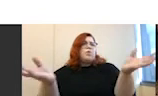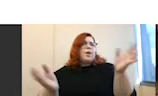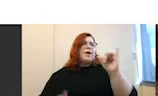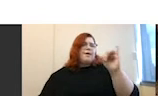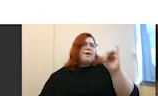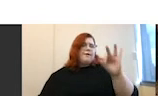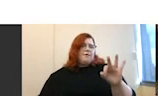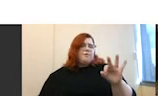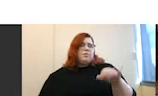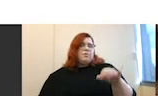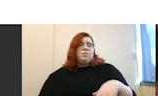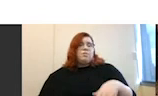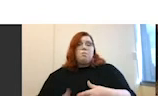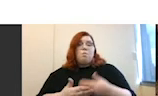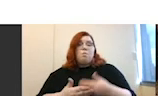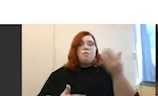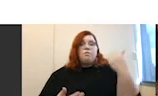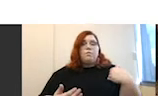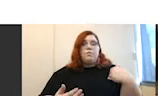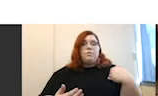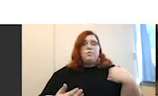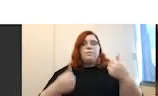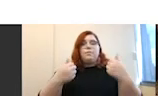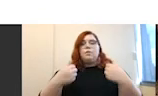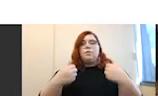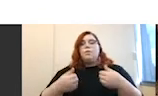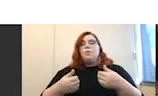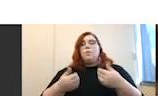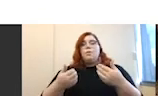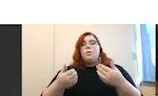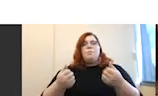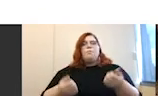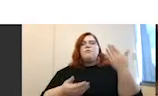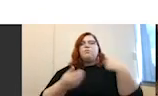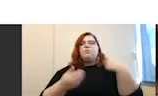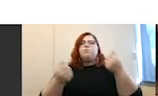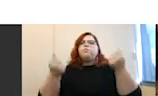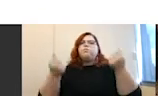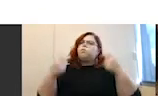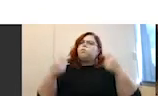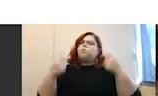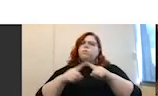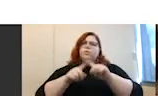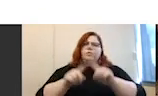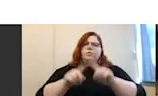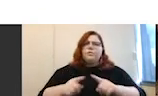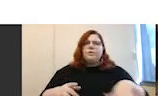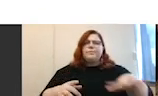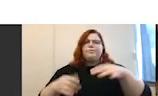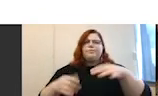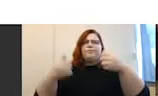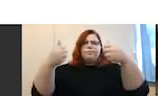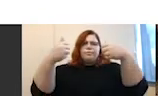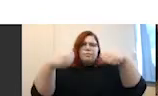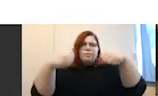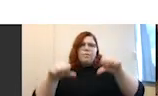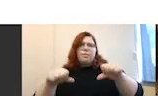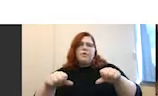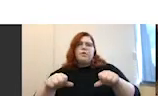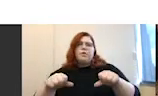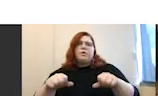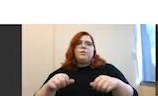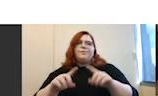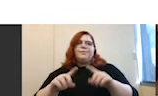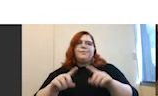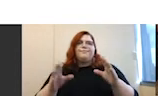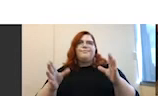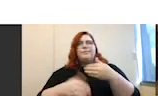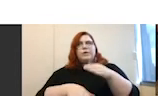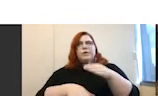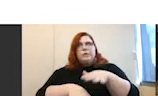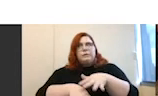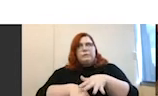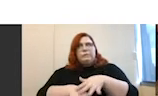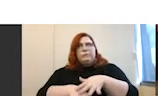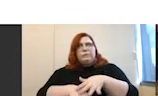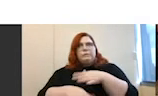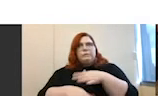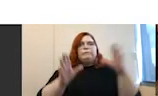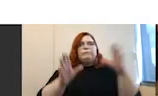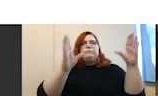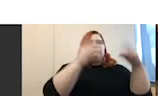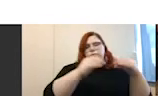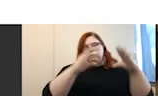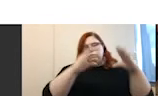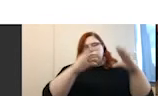could publish interactive fiction, but slowly they have been closing down. The last one that focused only on interactive